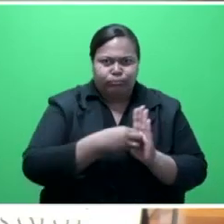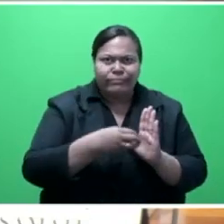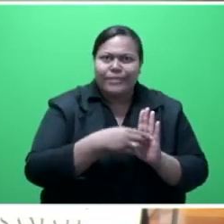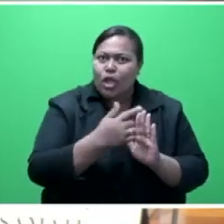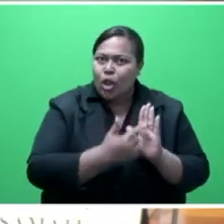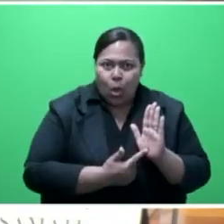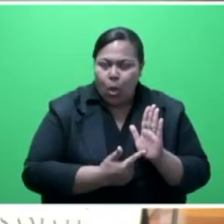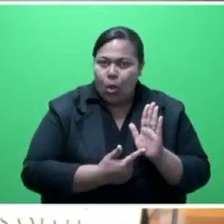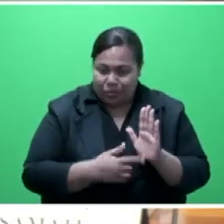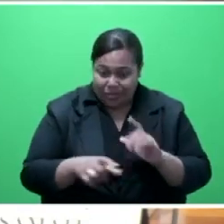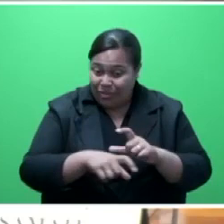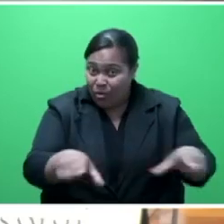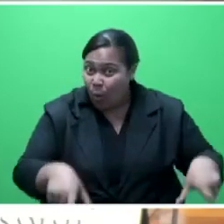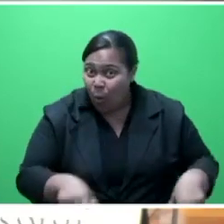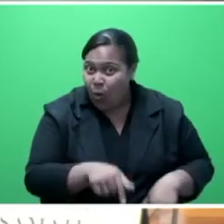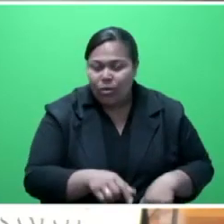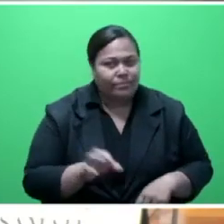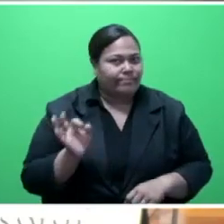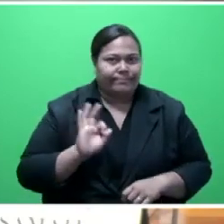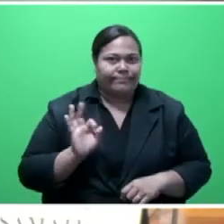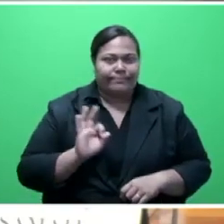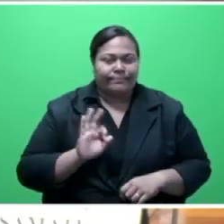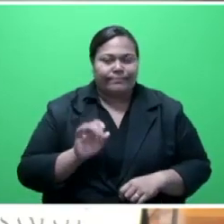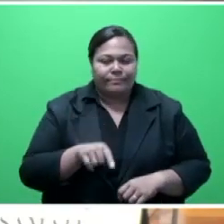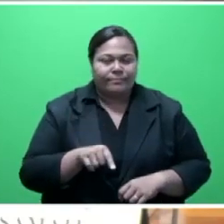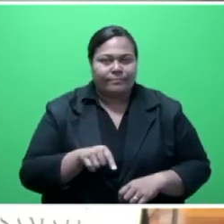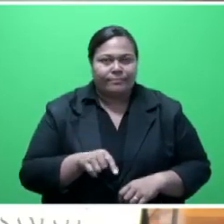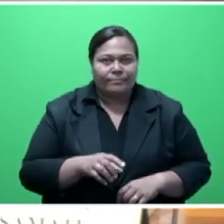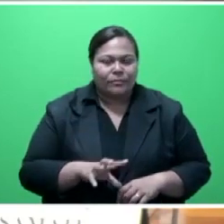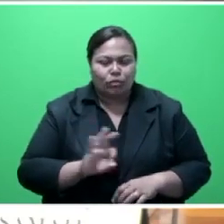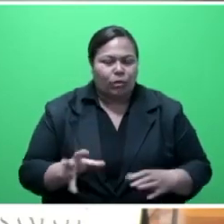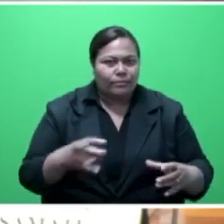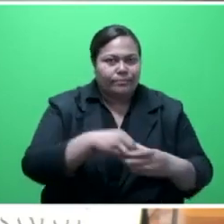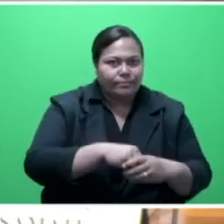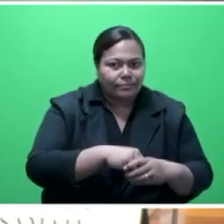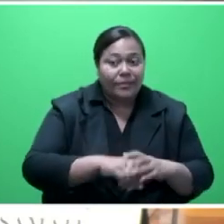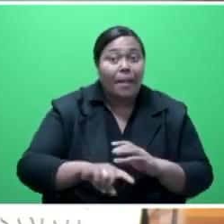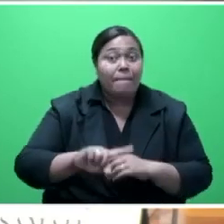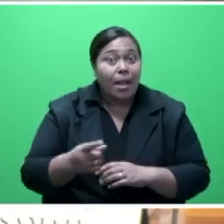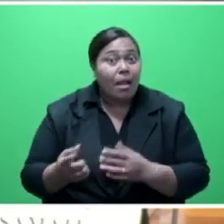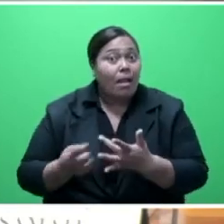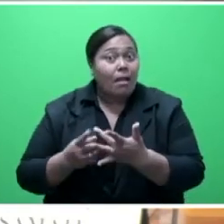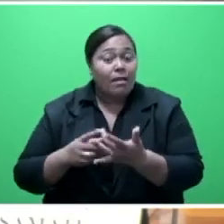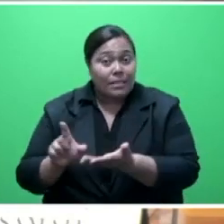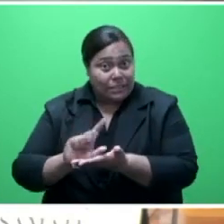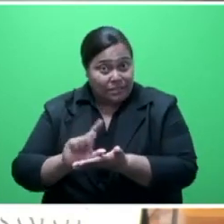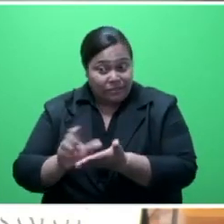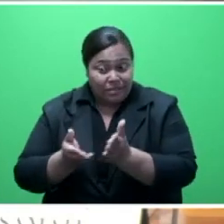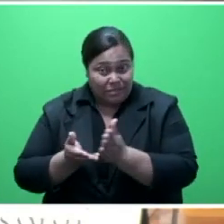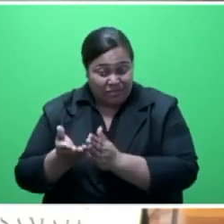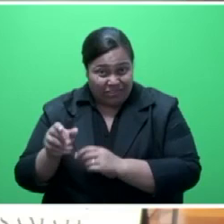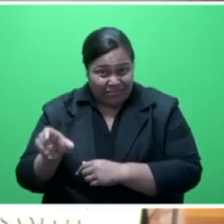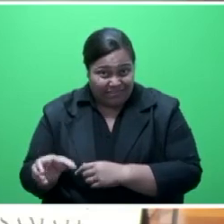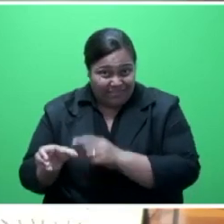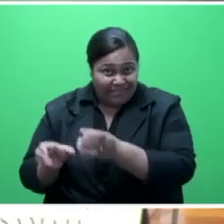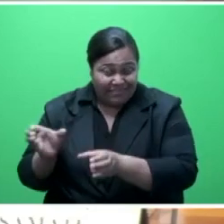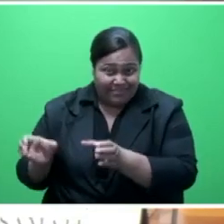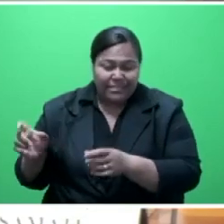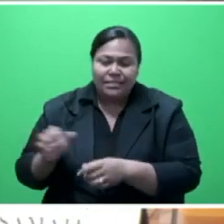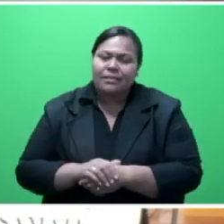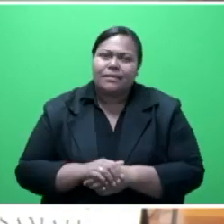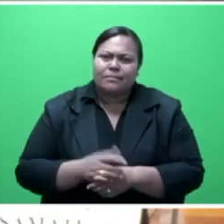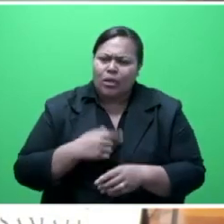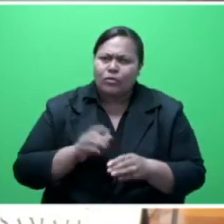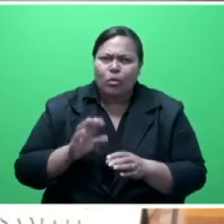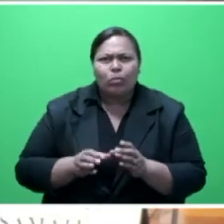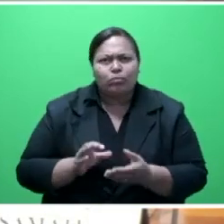two independent arms of the state. For the rest of the civil service, Mr. Speaker, sir, even giving the historic pay rises through recent